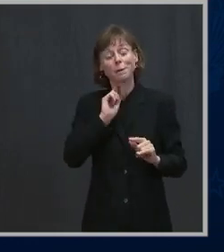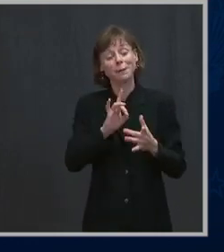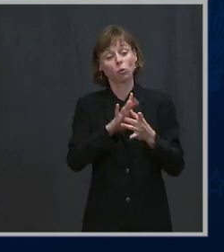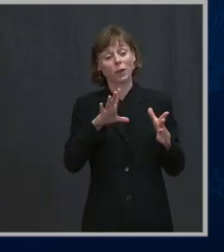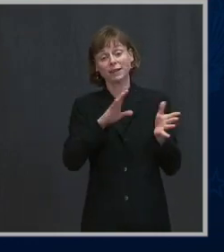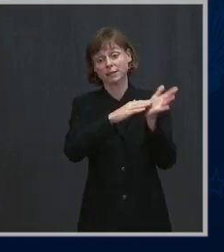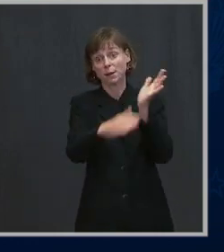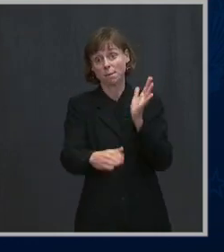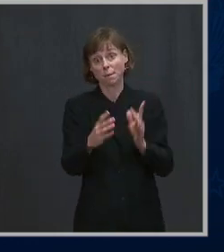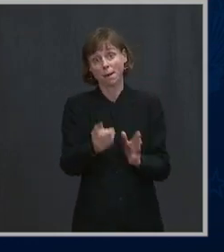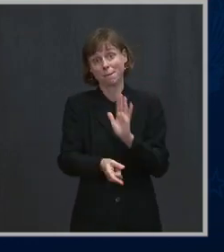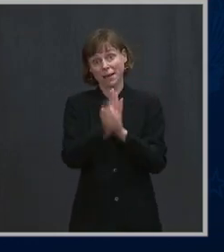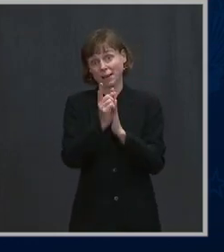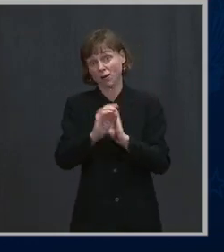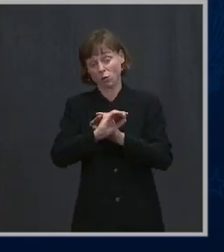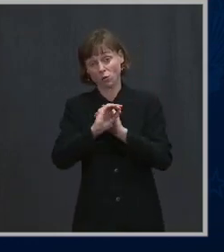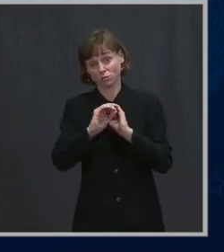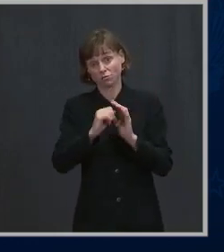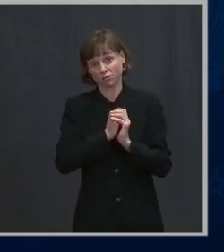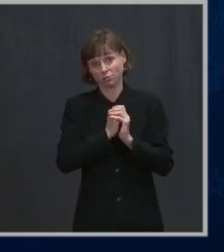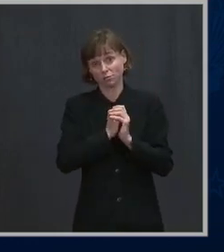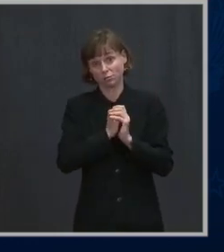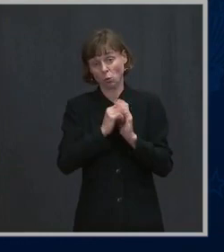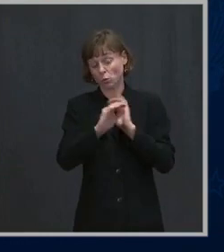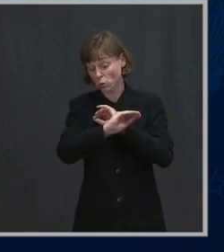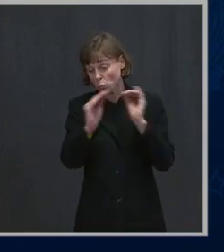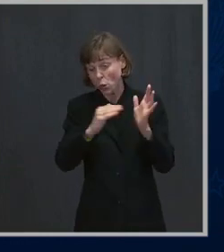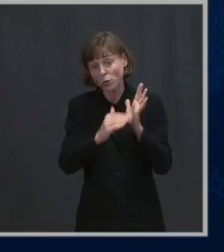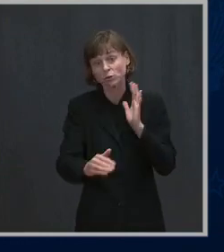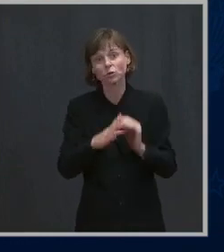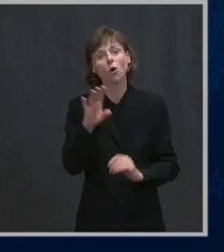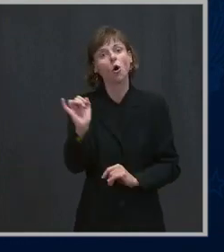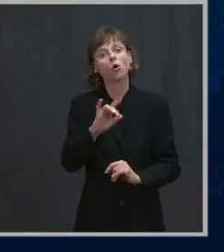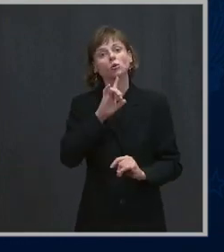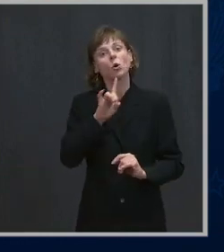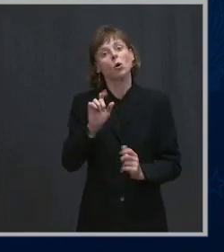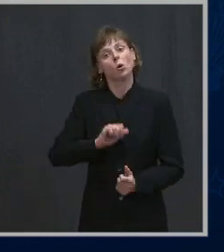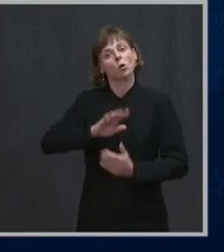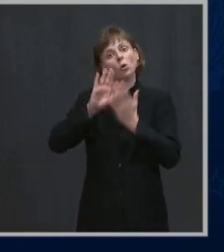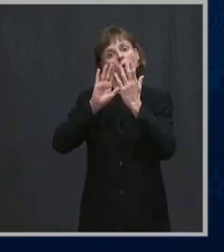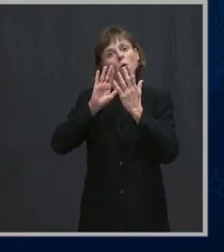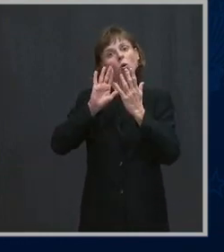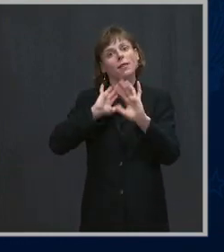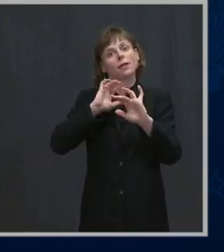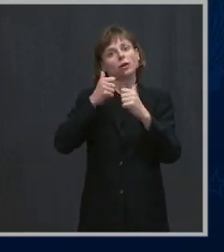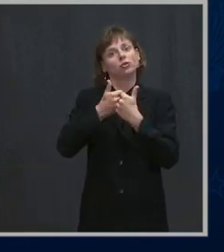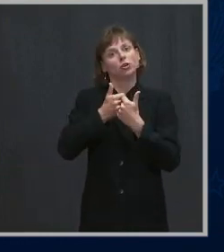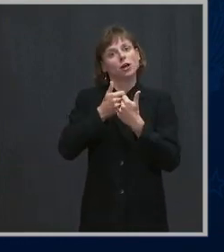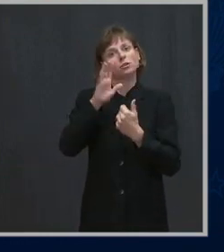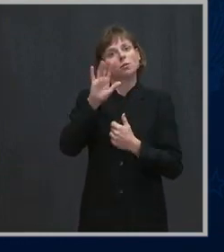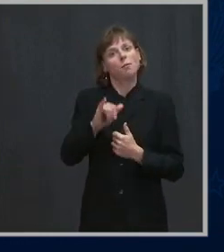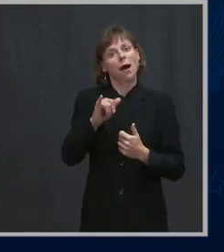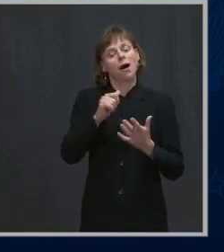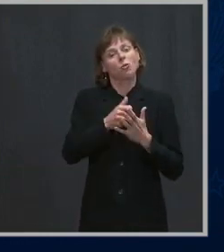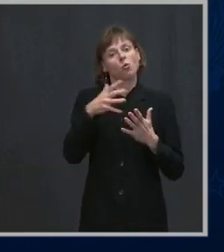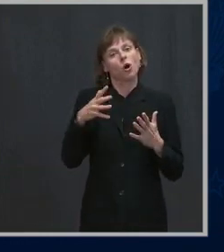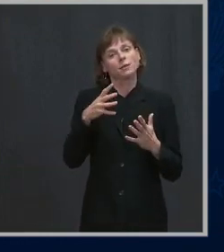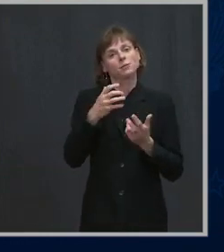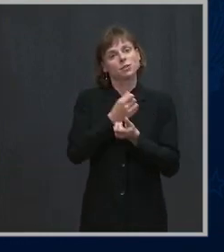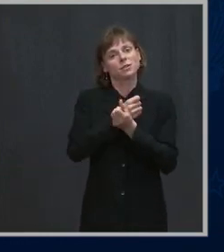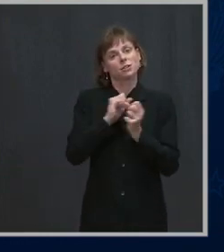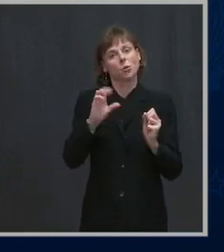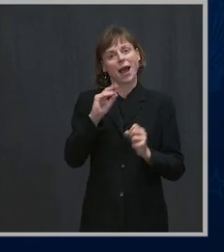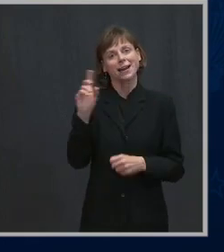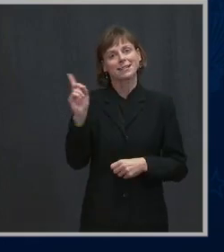we'll also take on directly the challenges posed by our prosperity security and democratic values